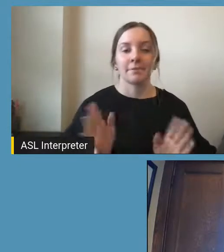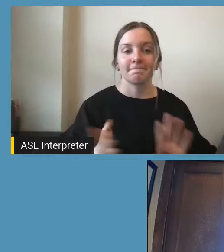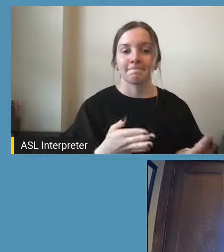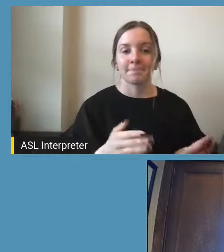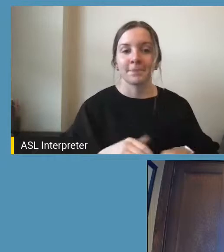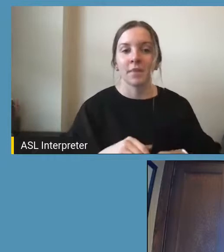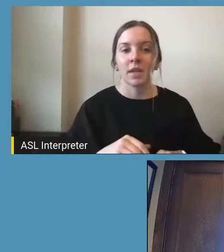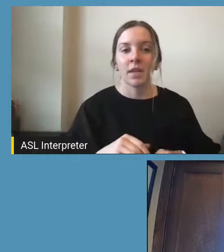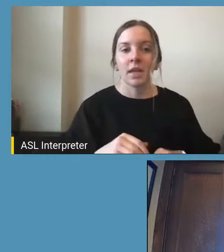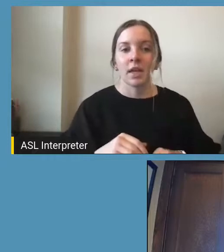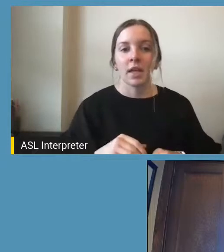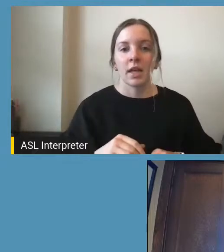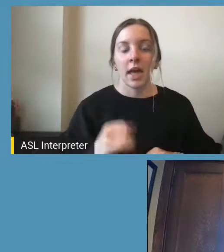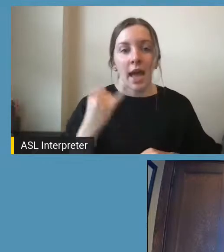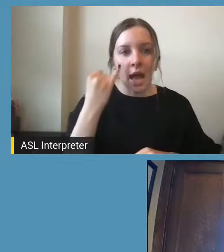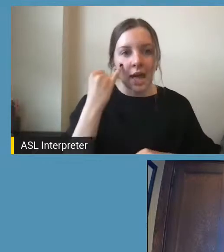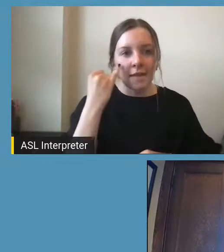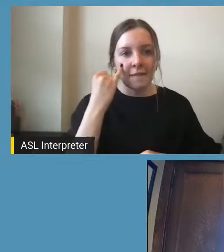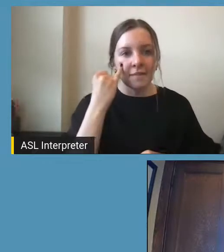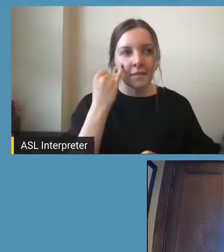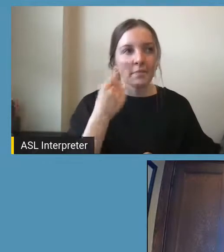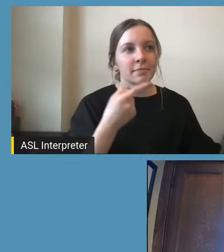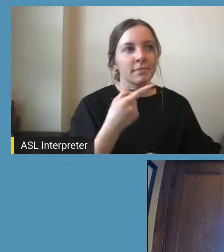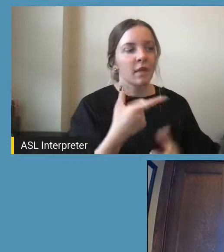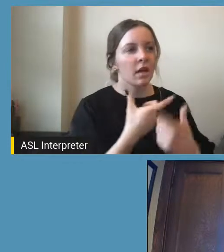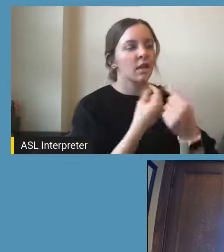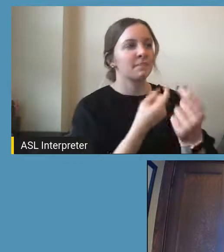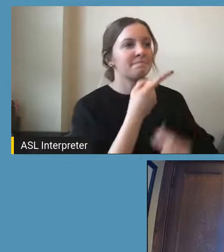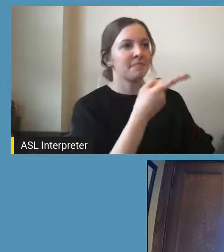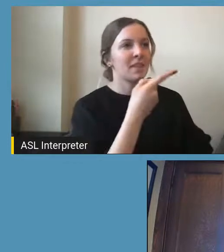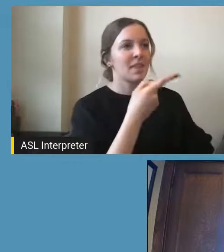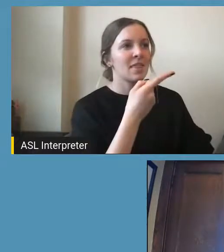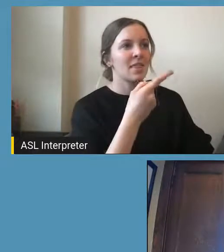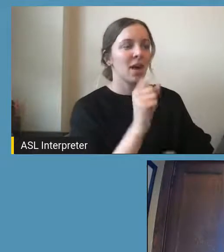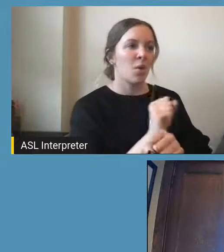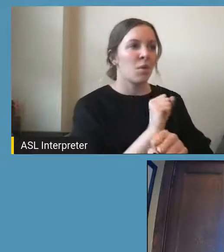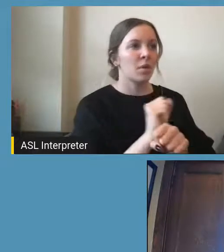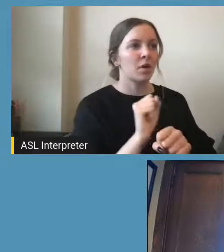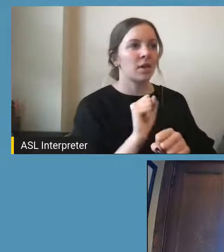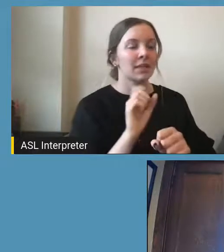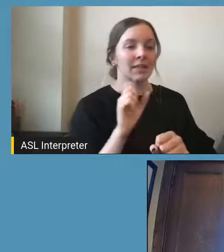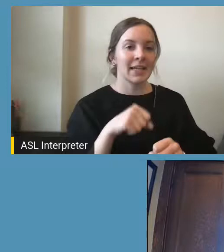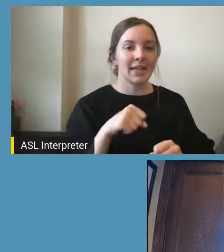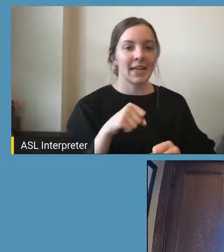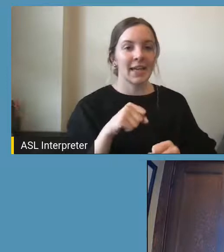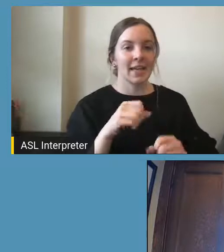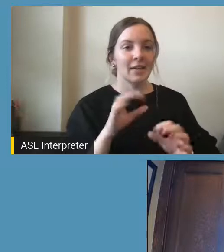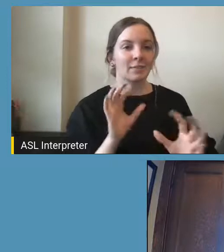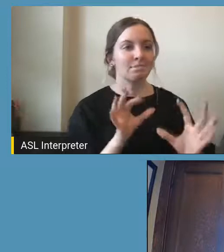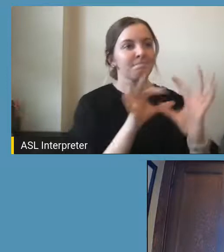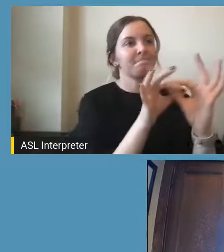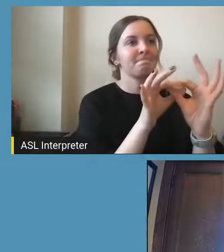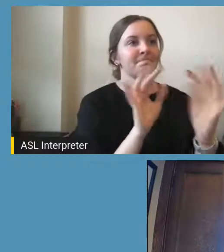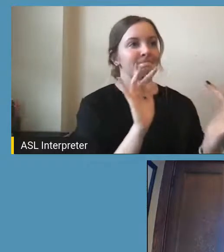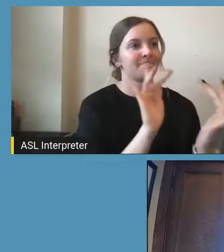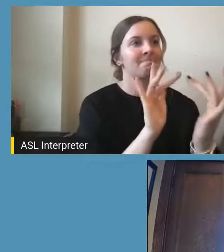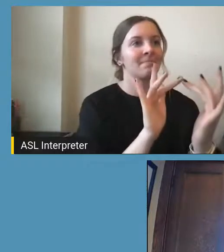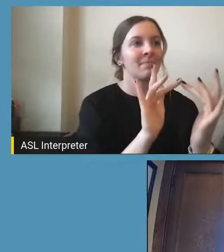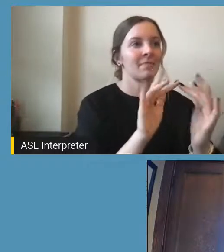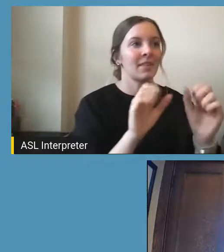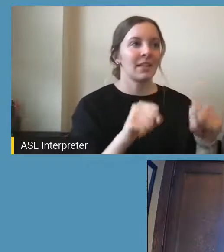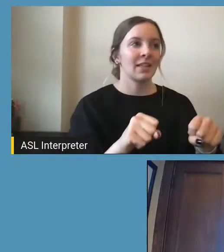you, you can reach out to them and say, that was great. And all of a sudden they become an associate or